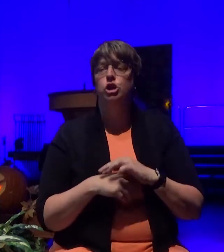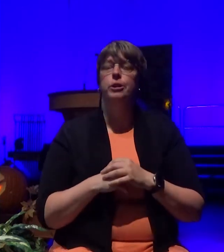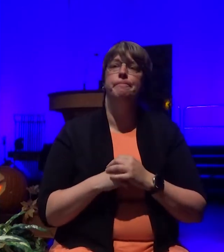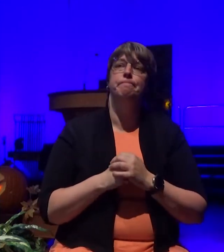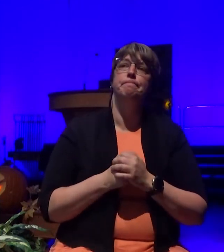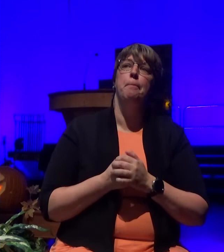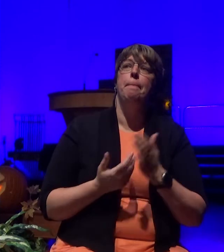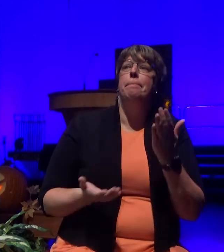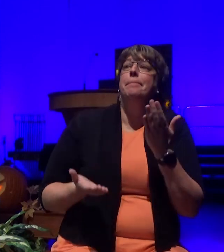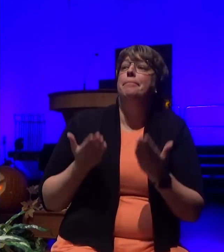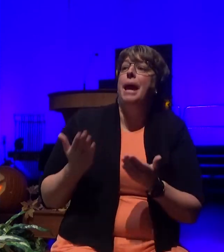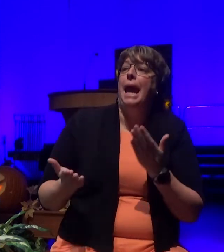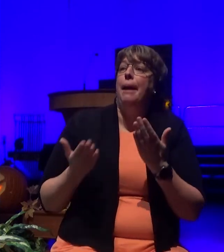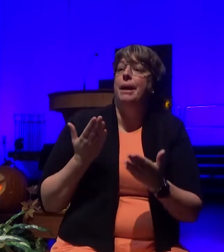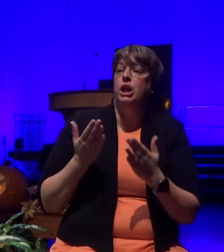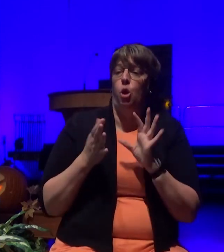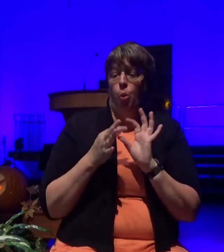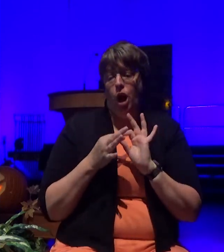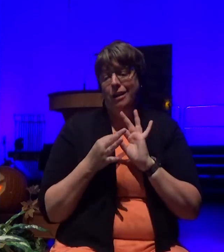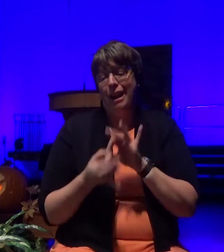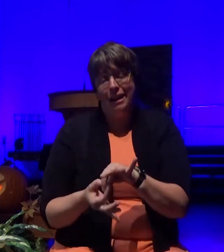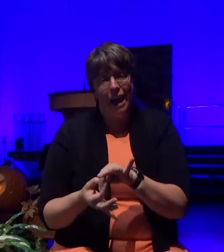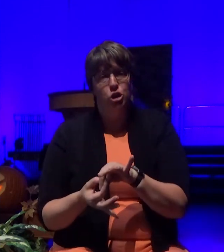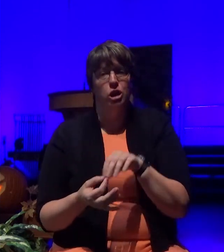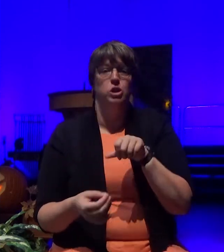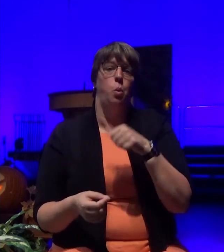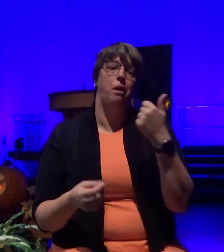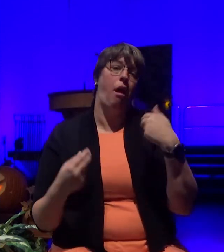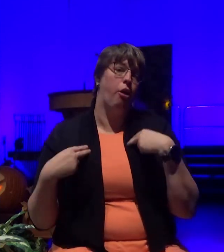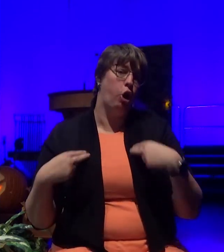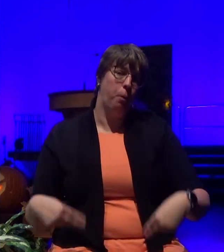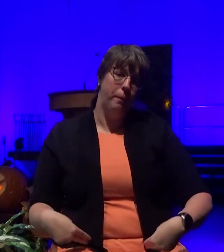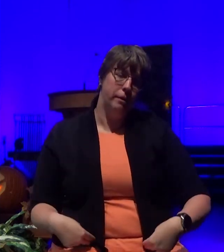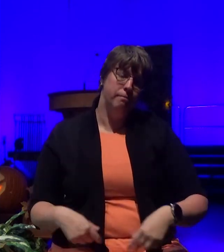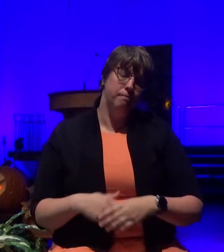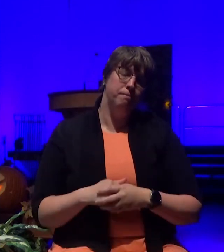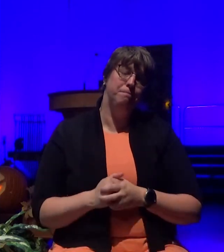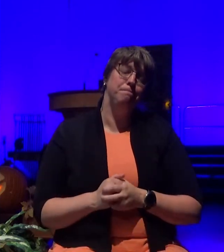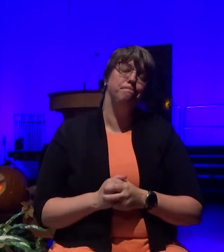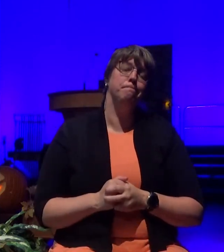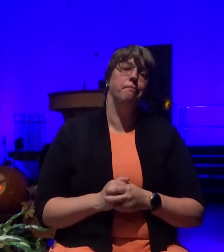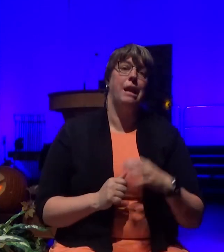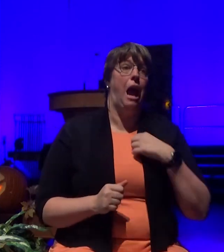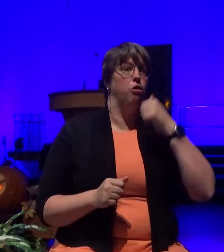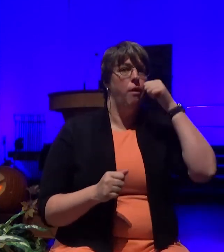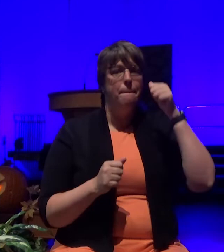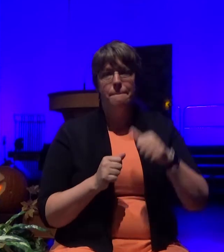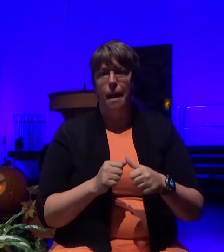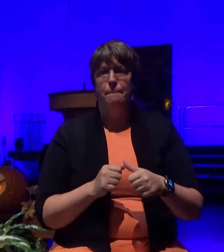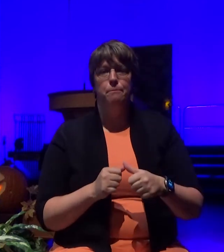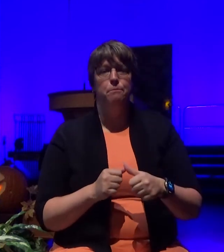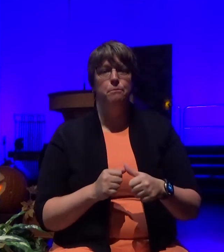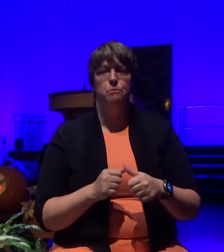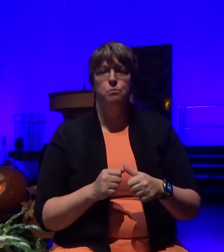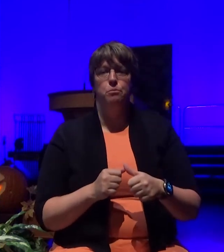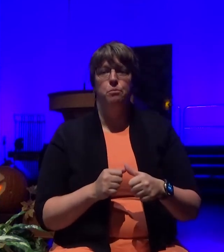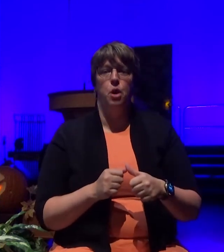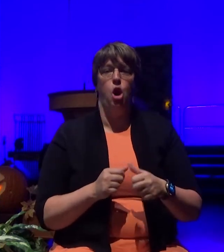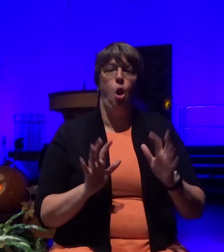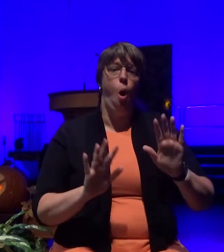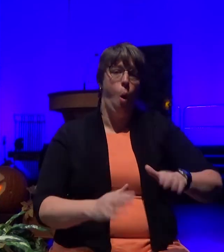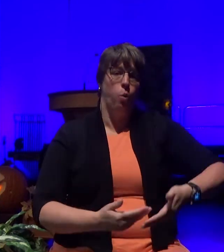of absolute connection to another human being. I remember holding my beautiful infant